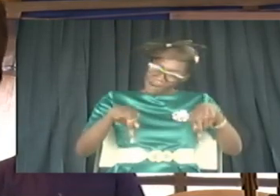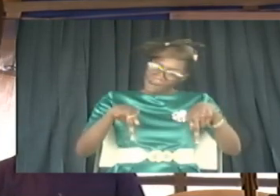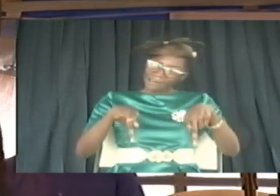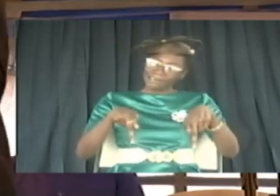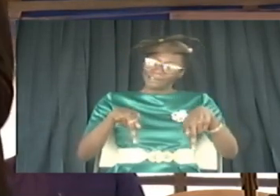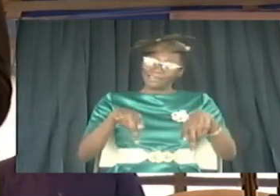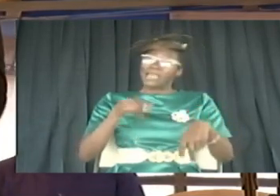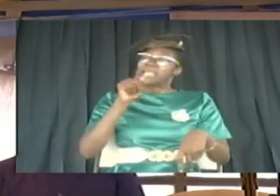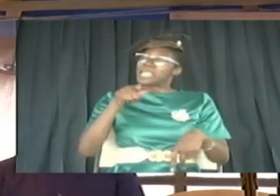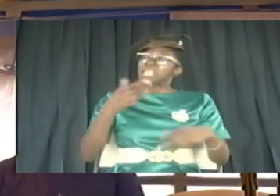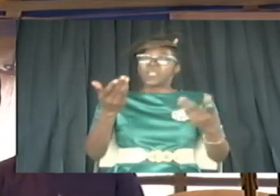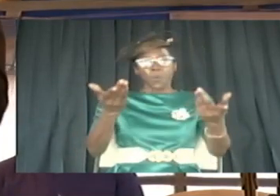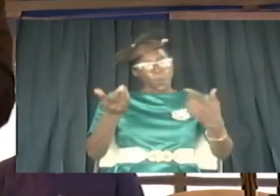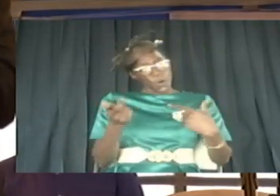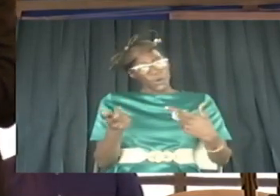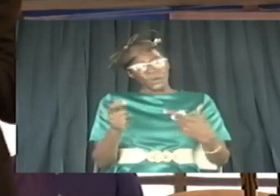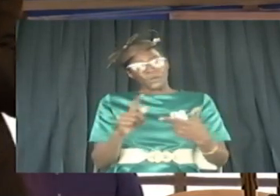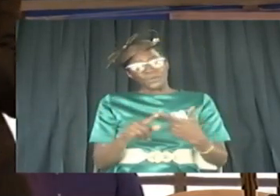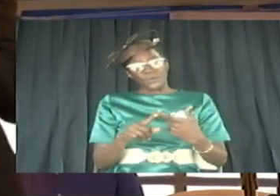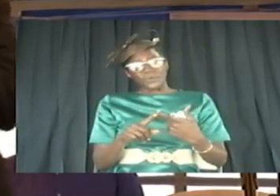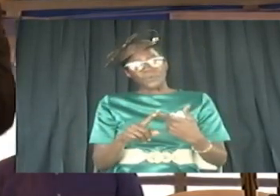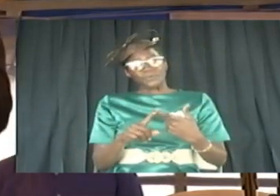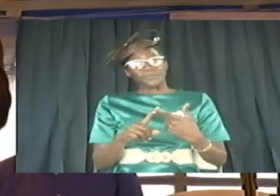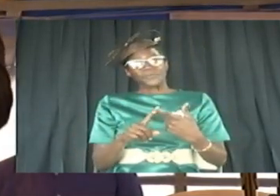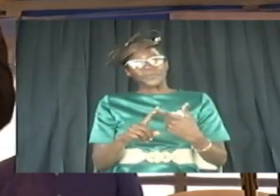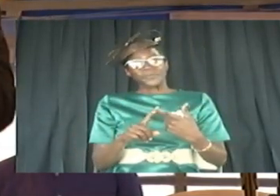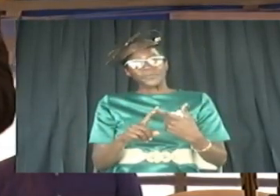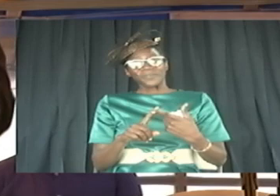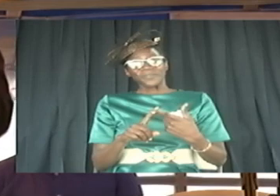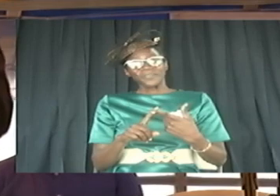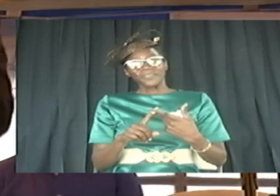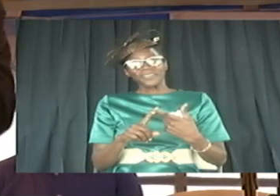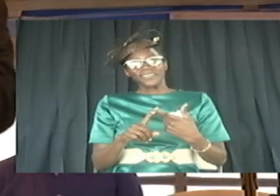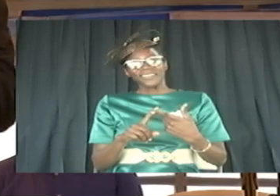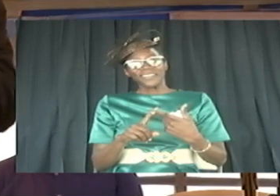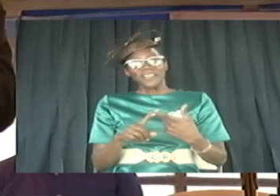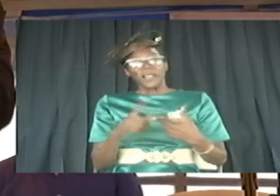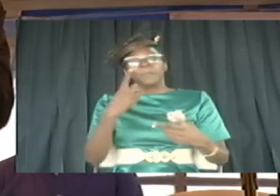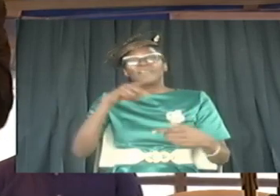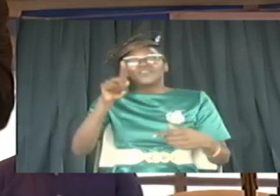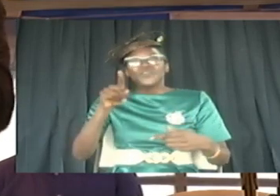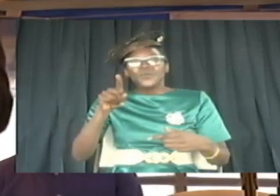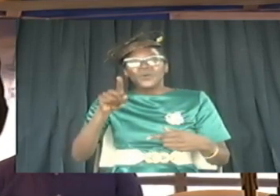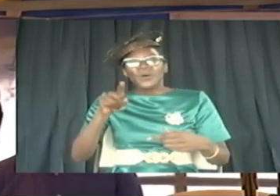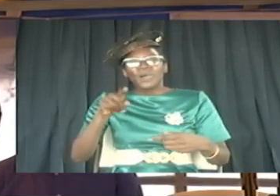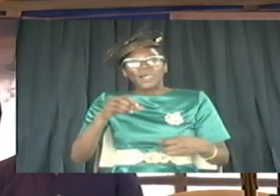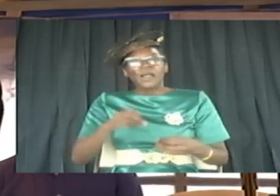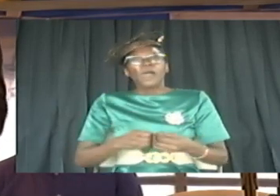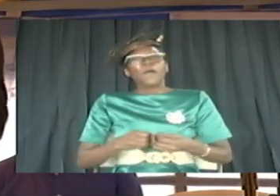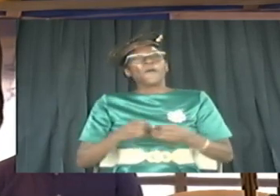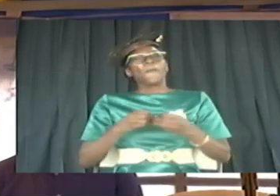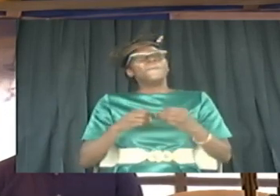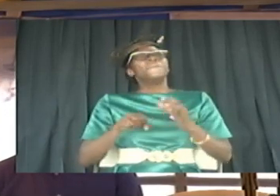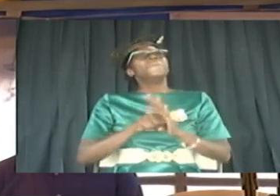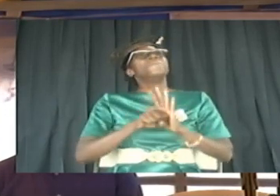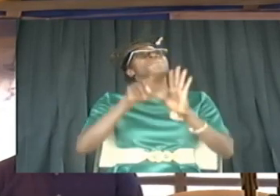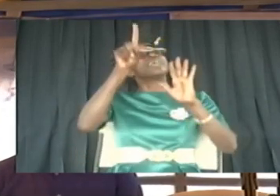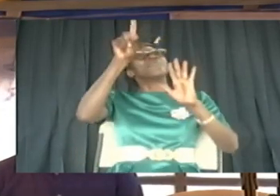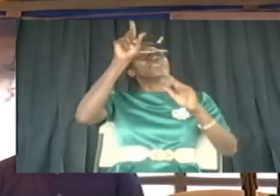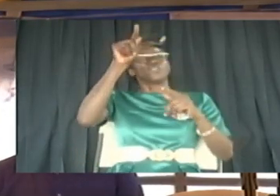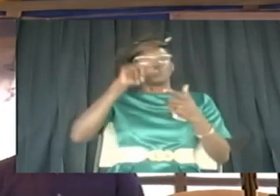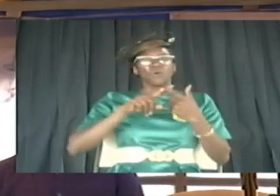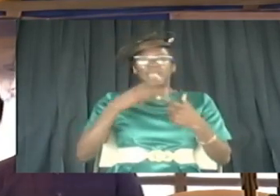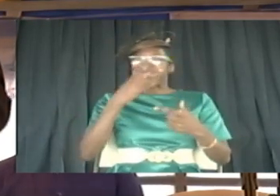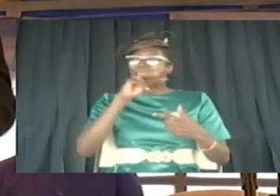have gravitated to by virtue of your commitment to him. And so it